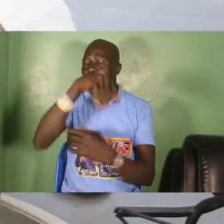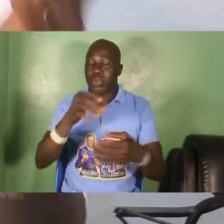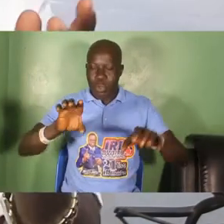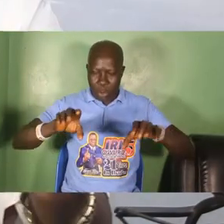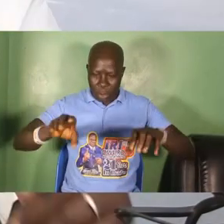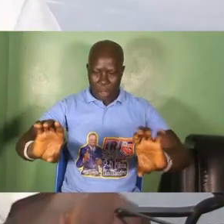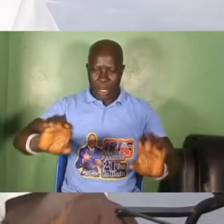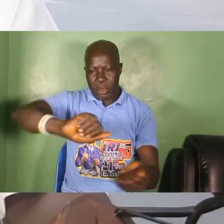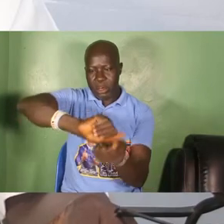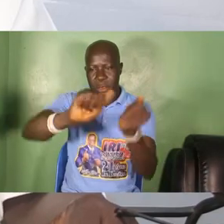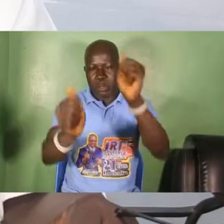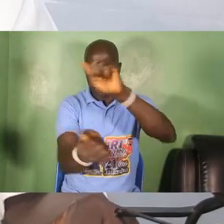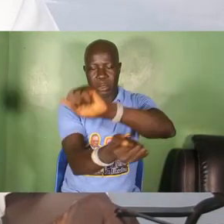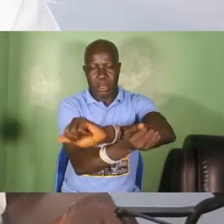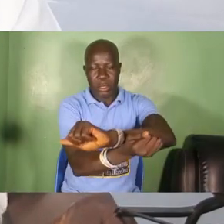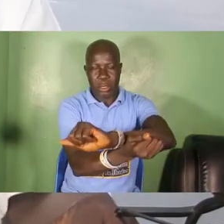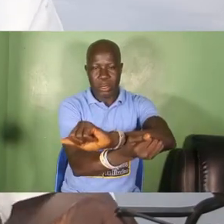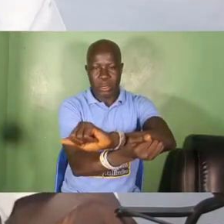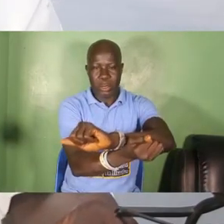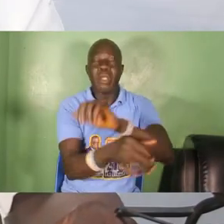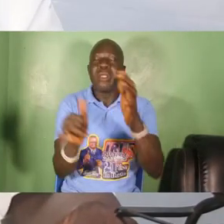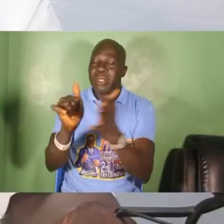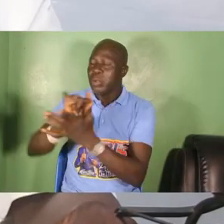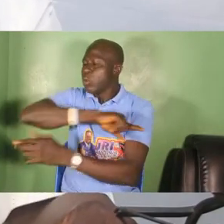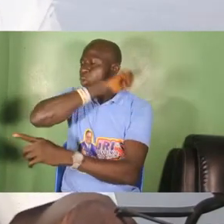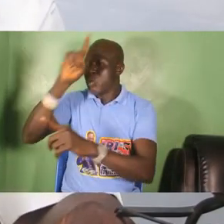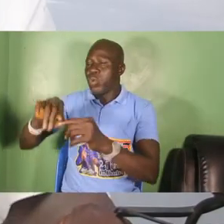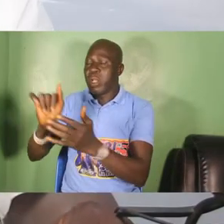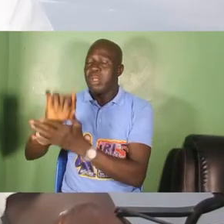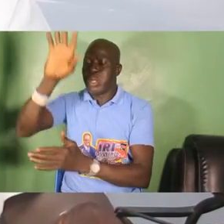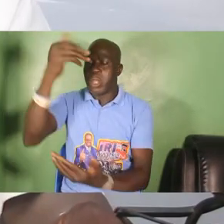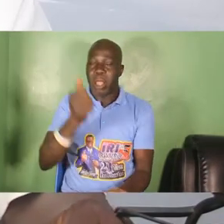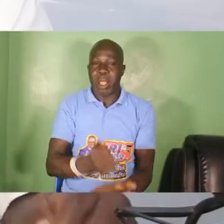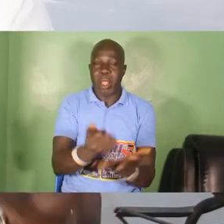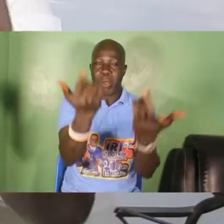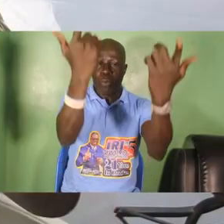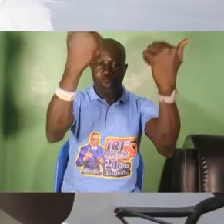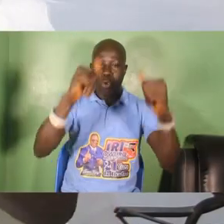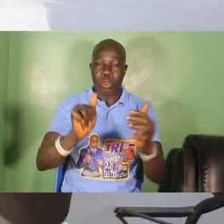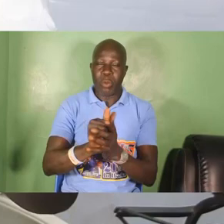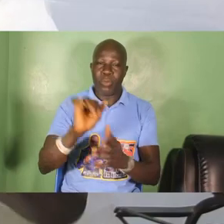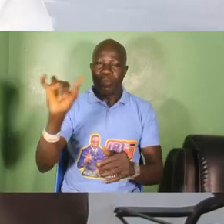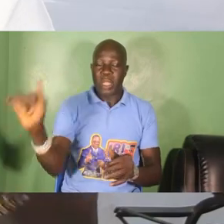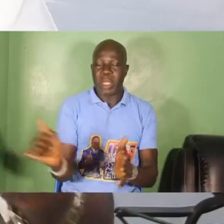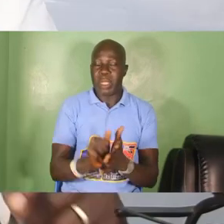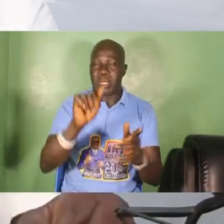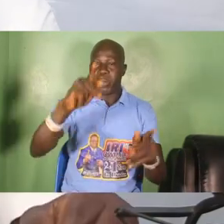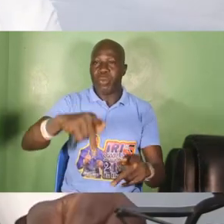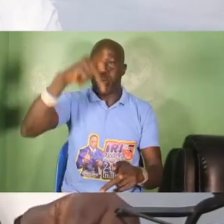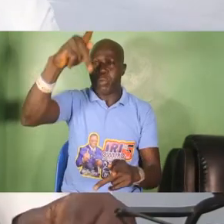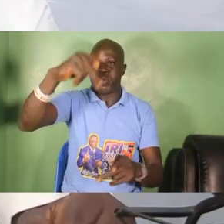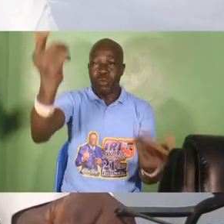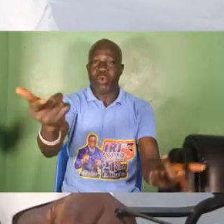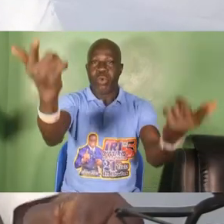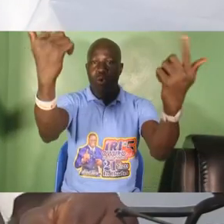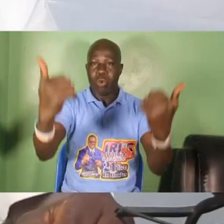ye o yi pada. That day your step will change. Ojo ti iranlowo ba the day F comes. Ojo yen promotion day. That the day